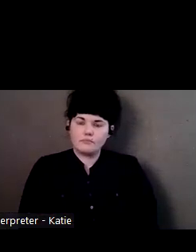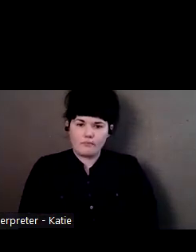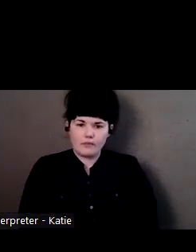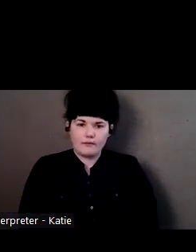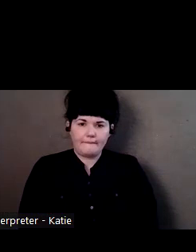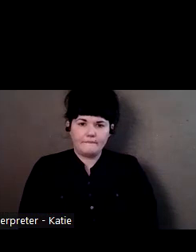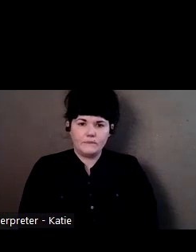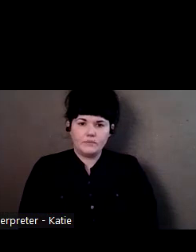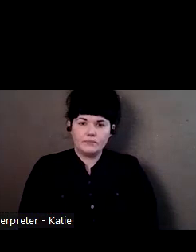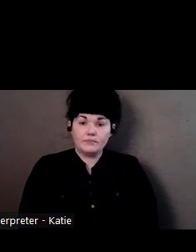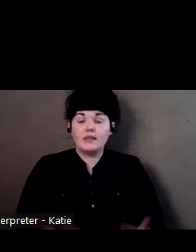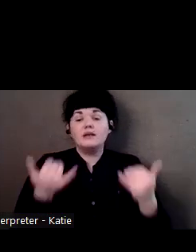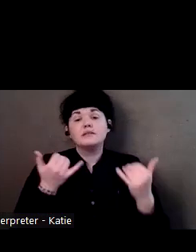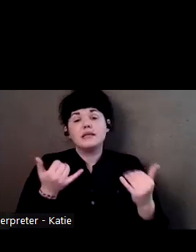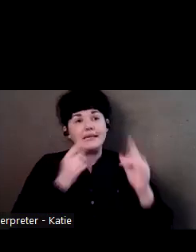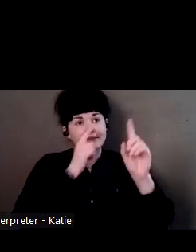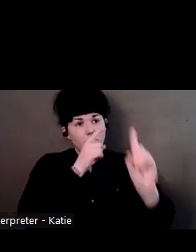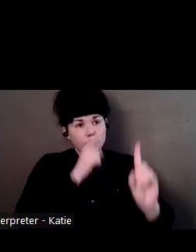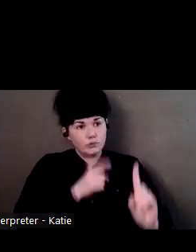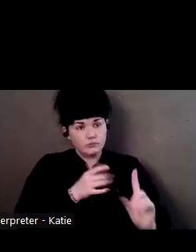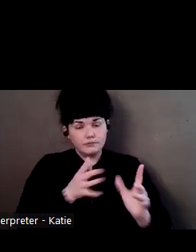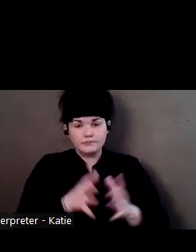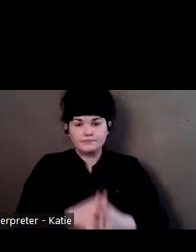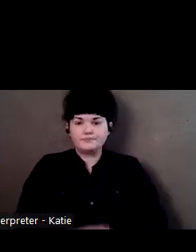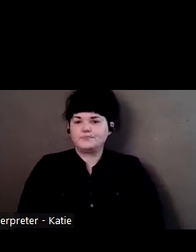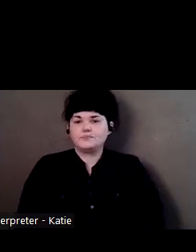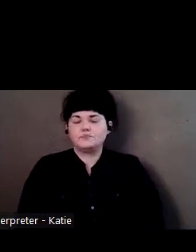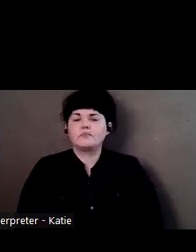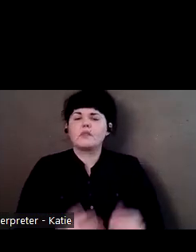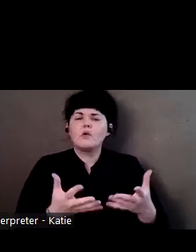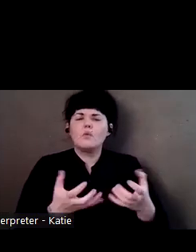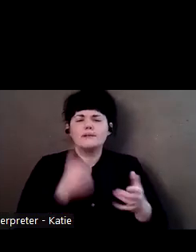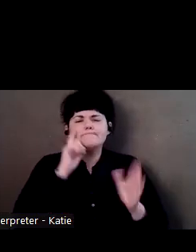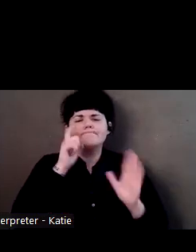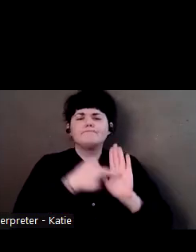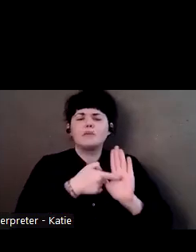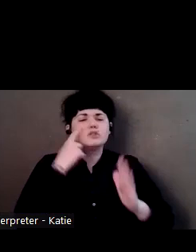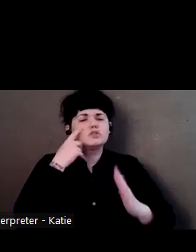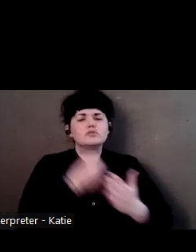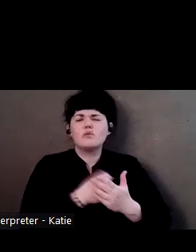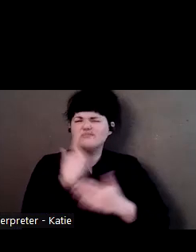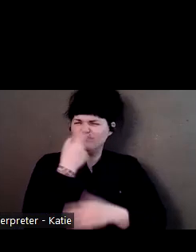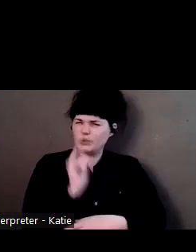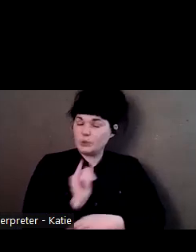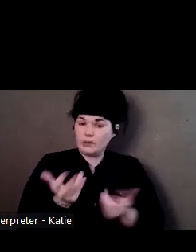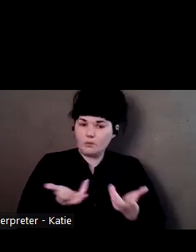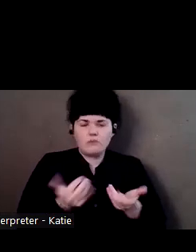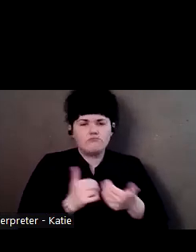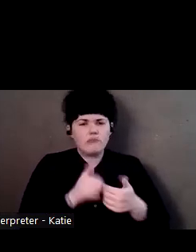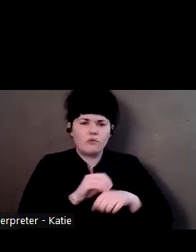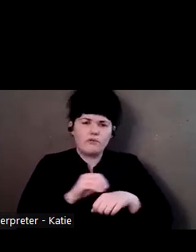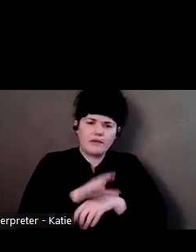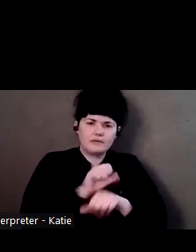So the objectives for today's presentation are identifying what a stroke can look like and how it may affect an employee,